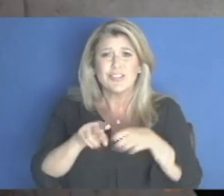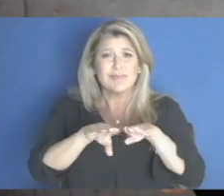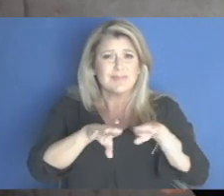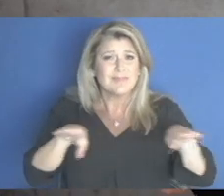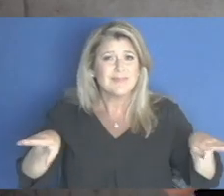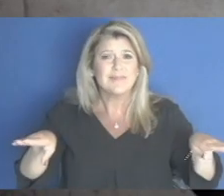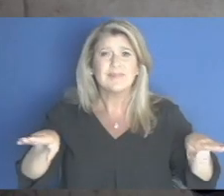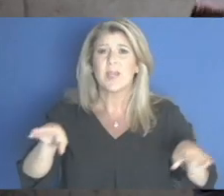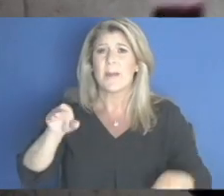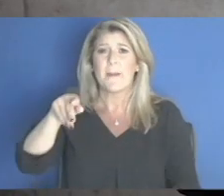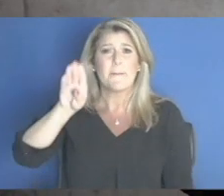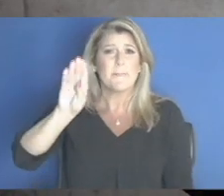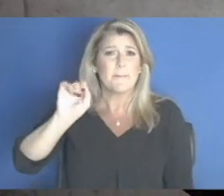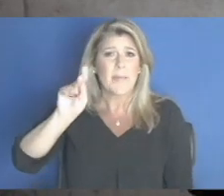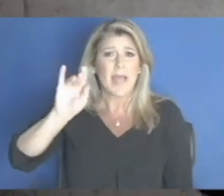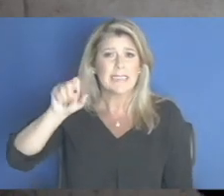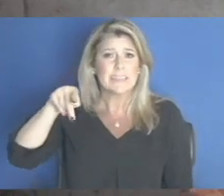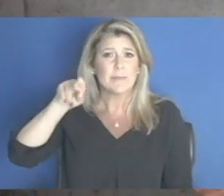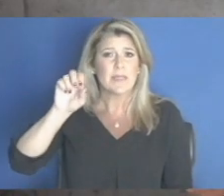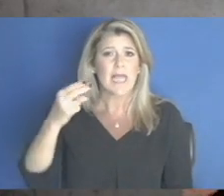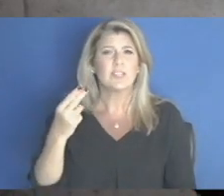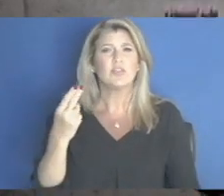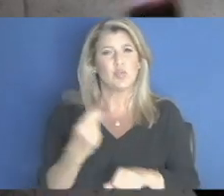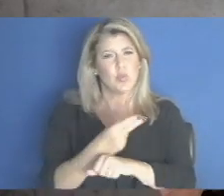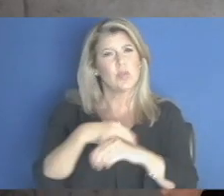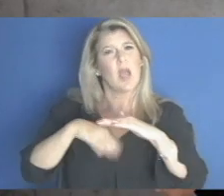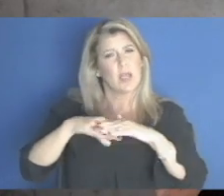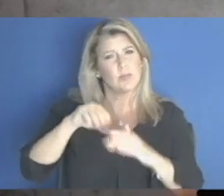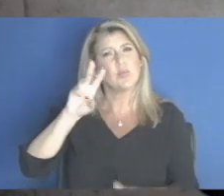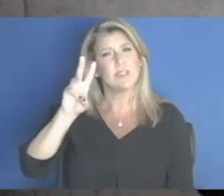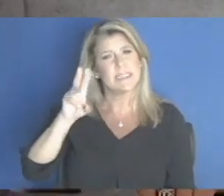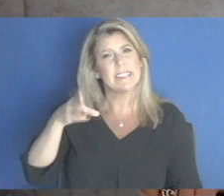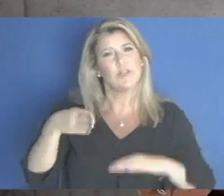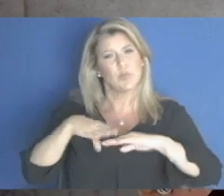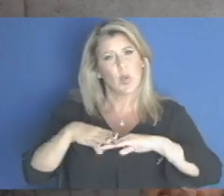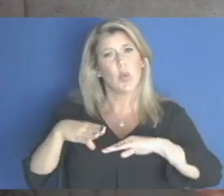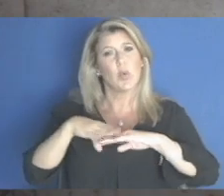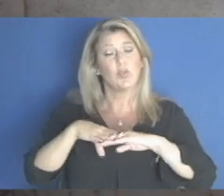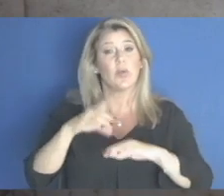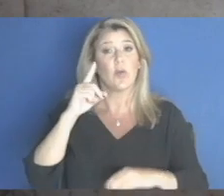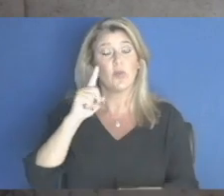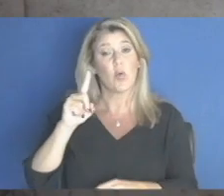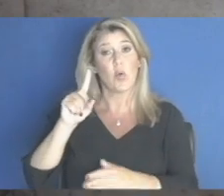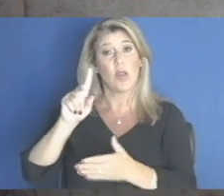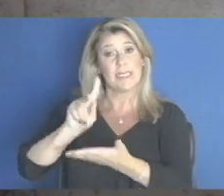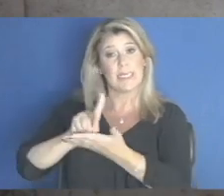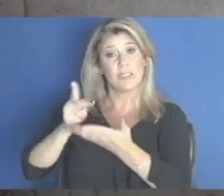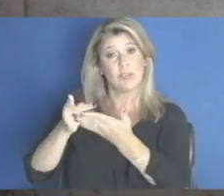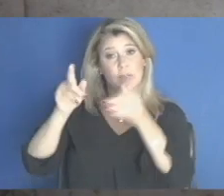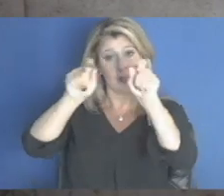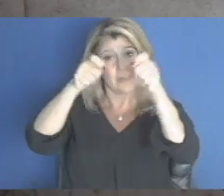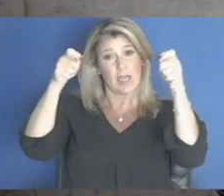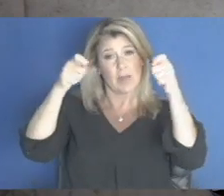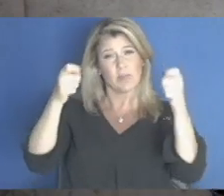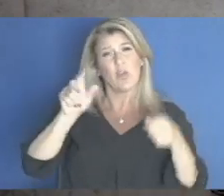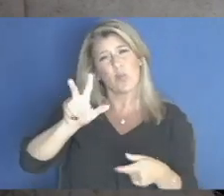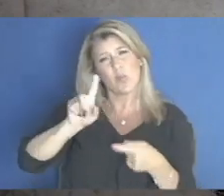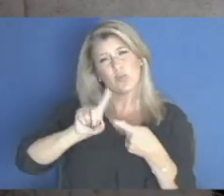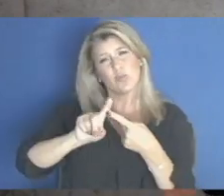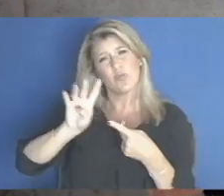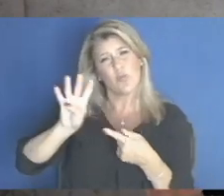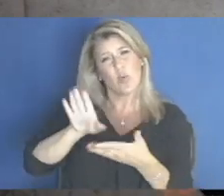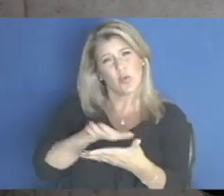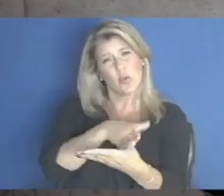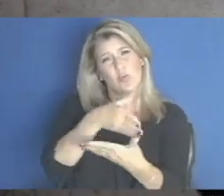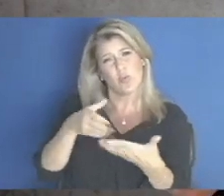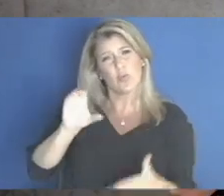Kitchen countertops or backsplash, use up to 6 coats of gator hide. For kitchen cabinets, use up to 3